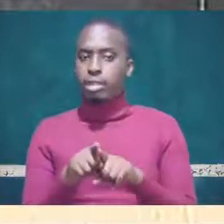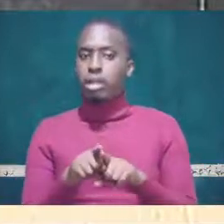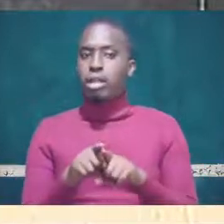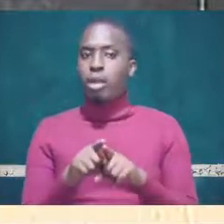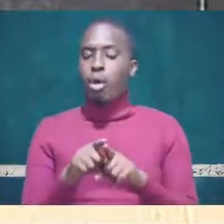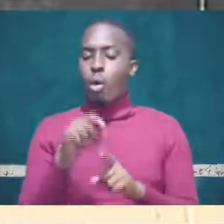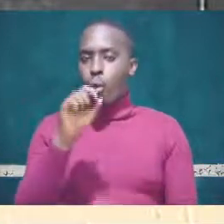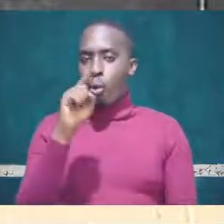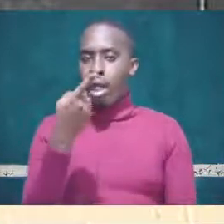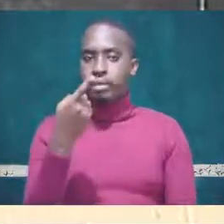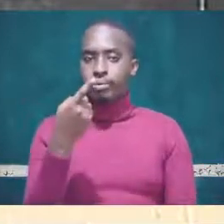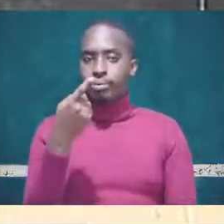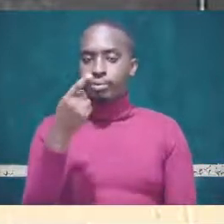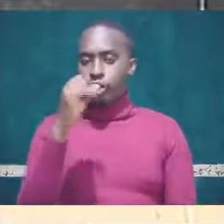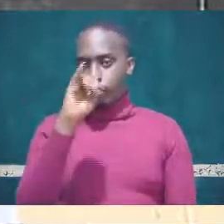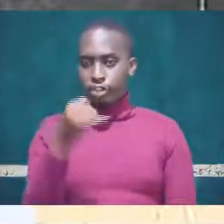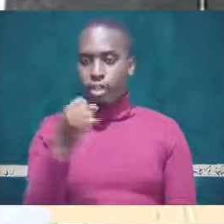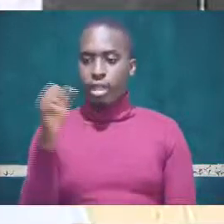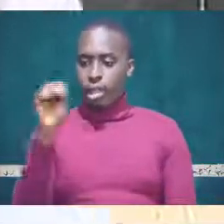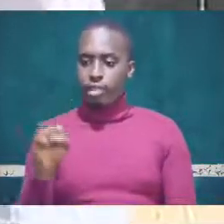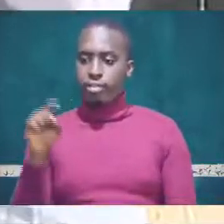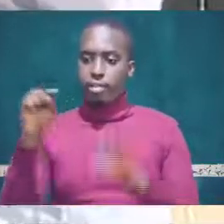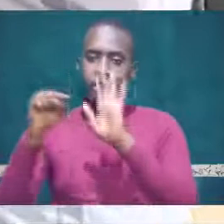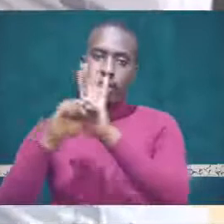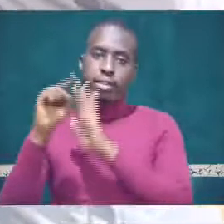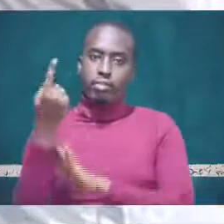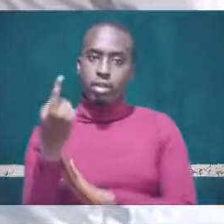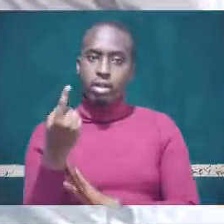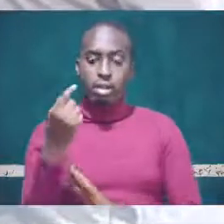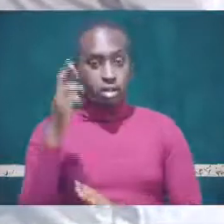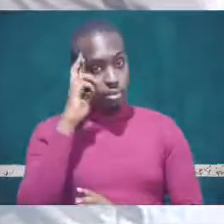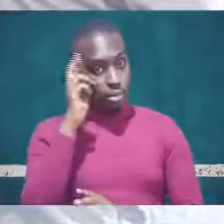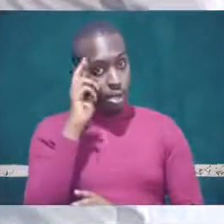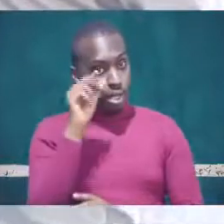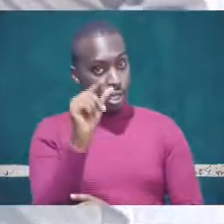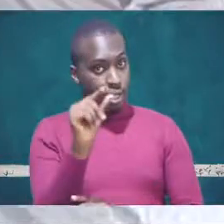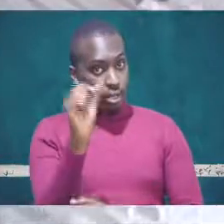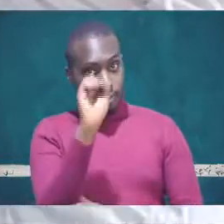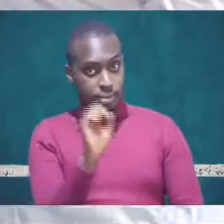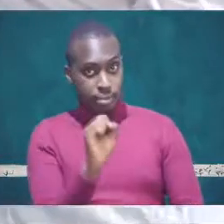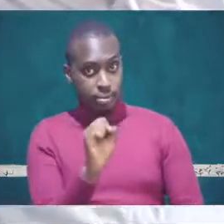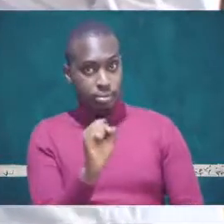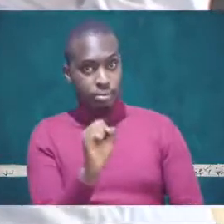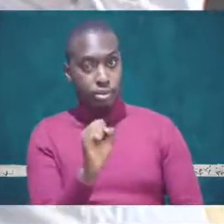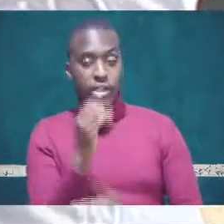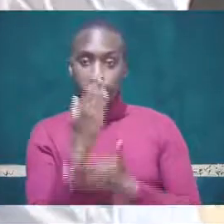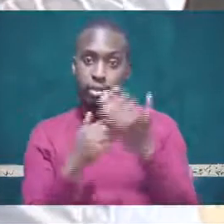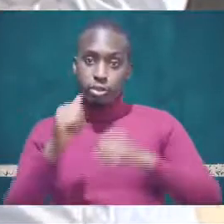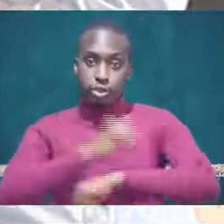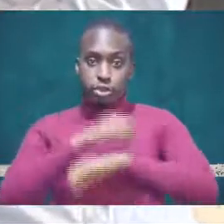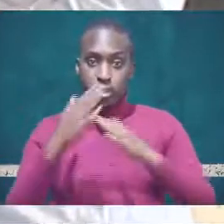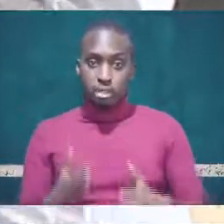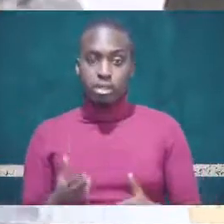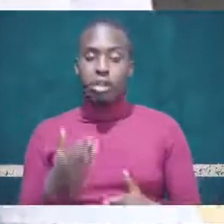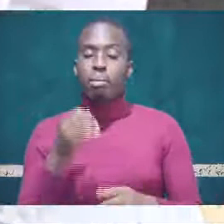1J, then S to power -1. Remember, it is small s. And some students like